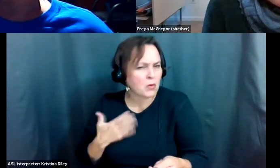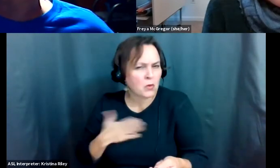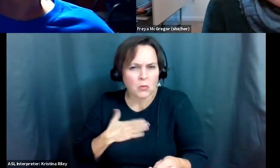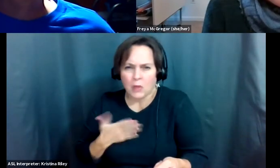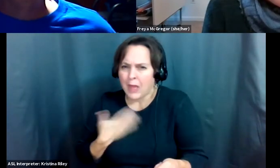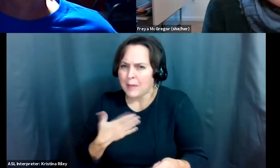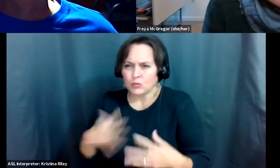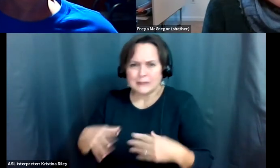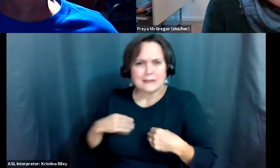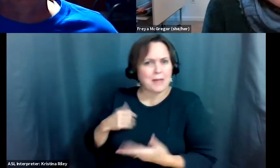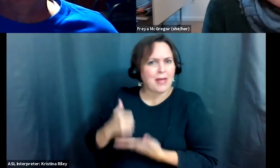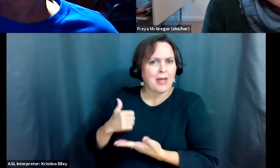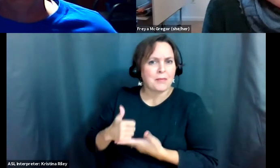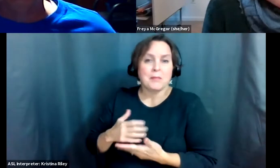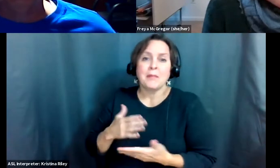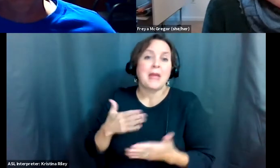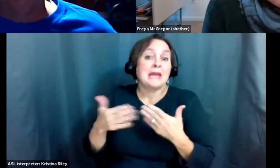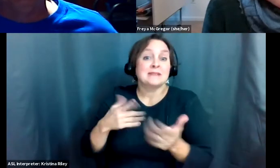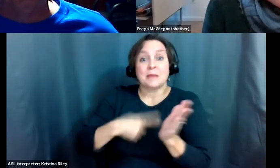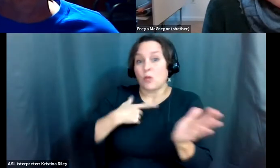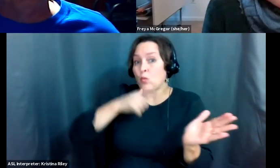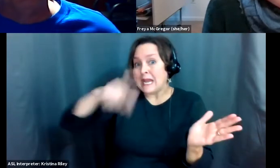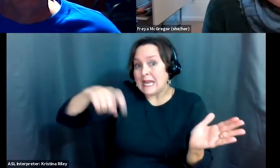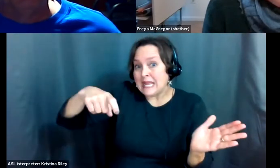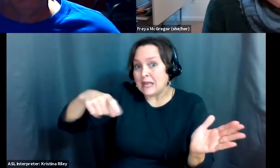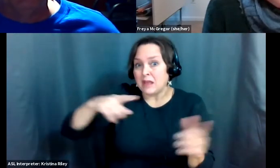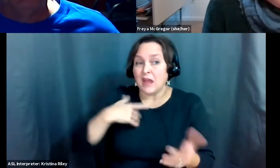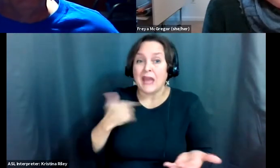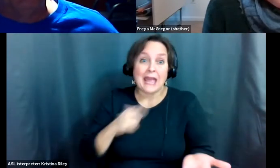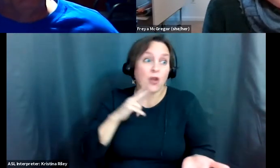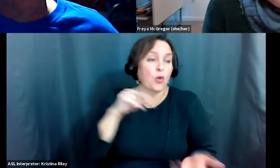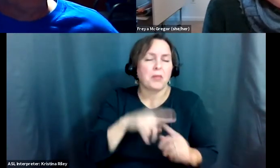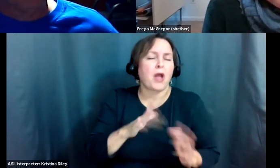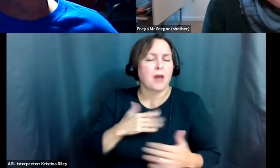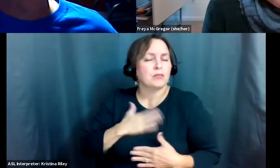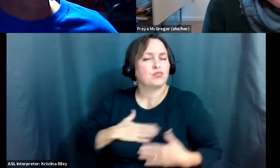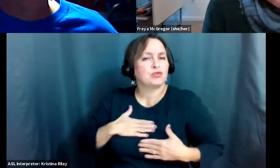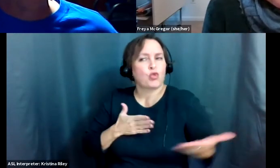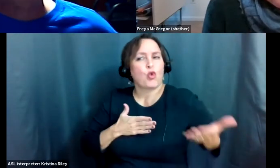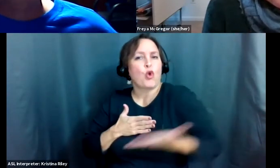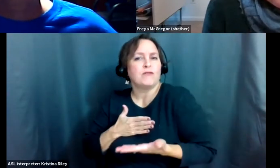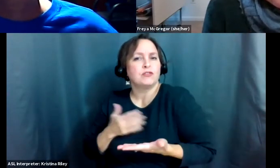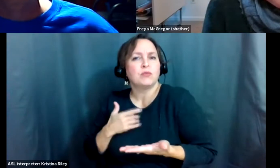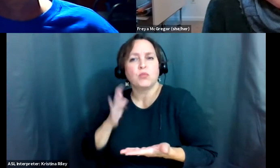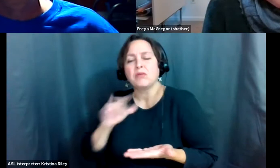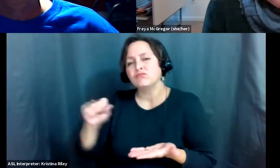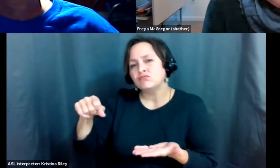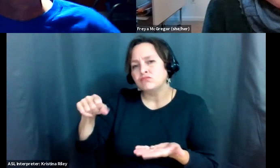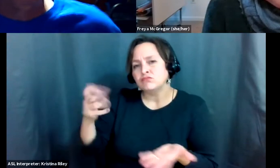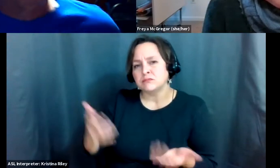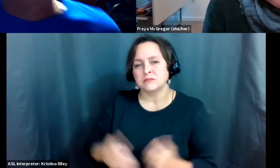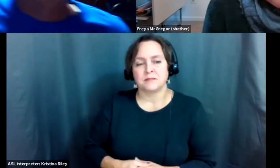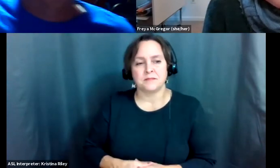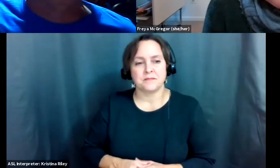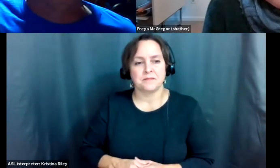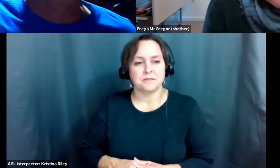even sometimes when I don't need it, because I appreciate the offer. And, um, but if I do, if it's a situation,